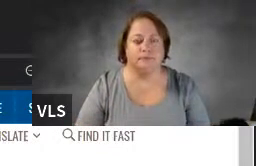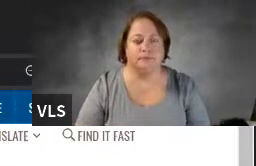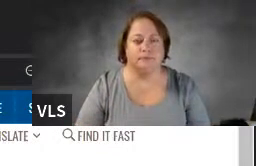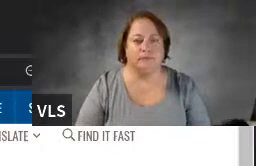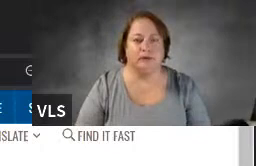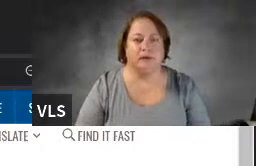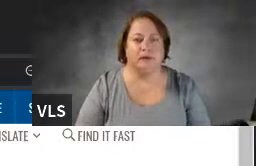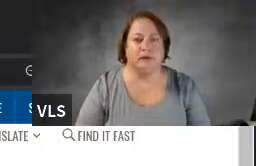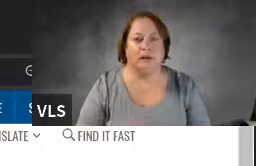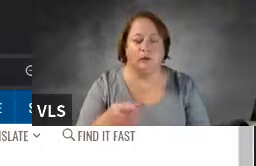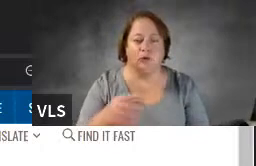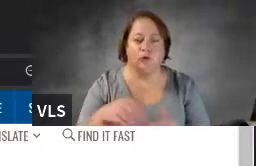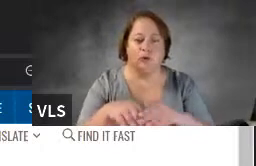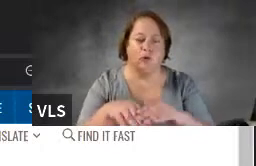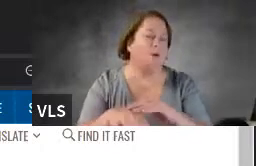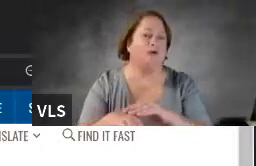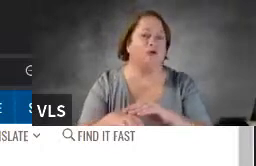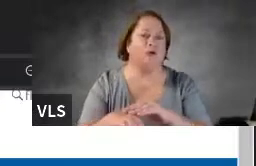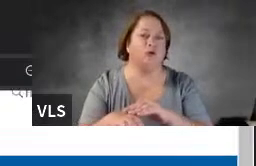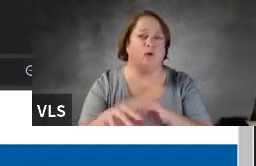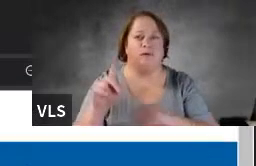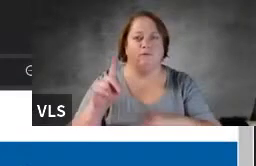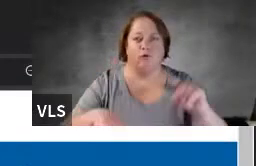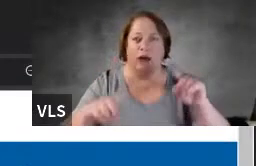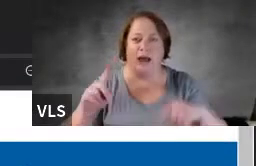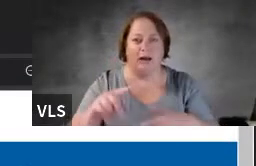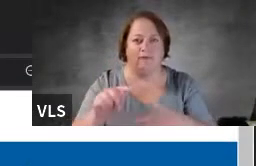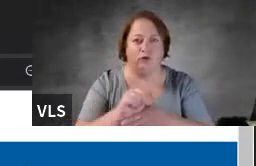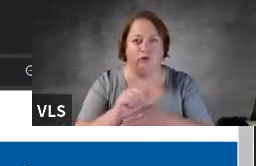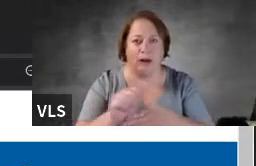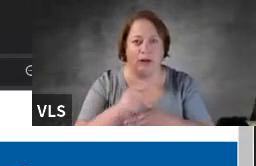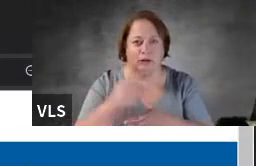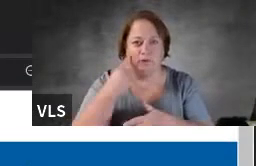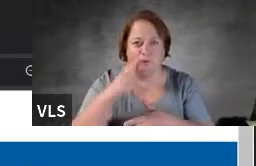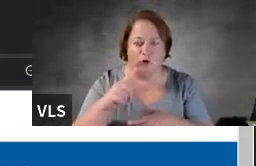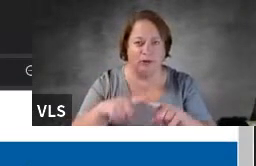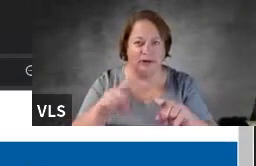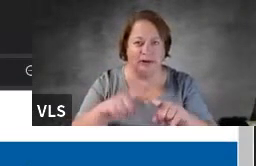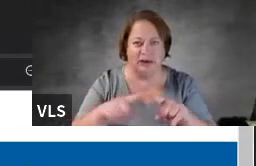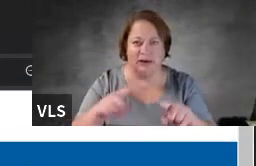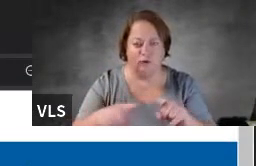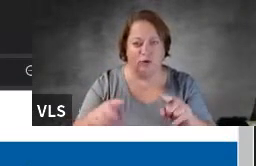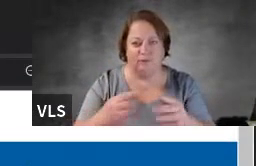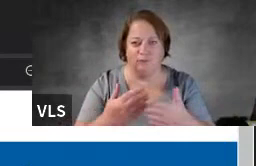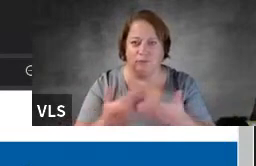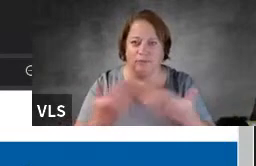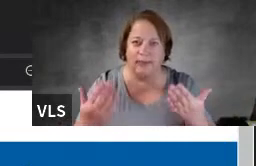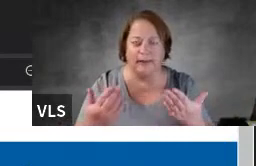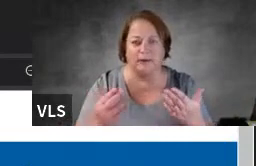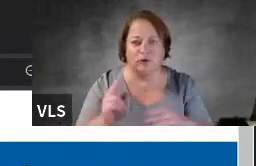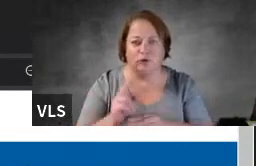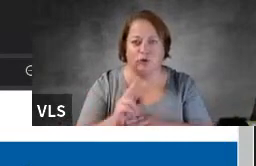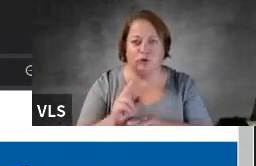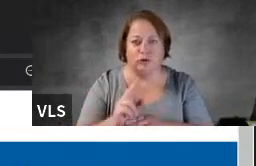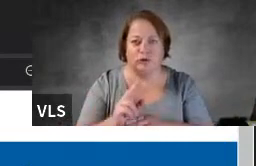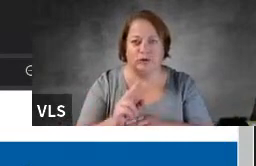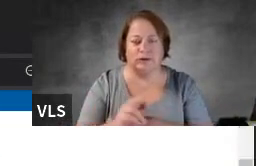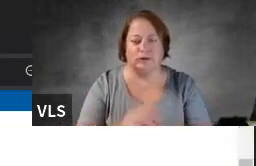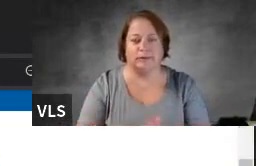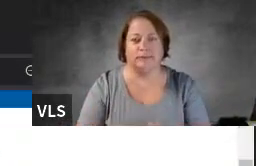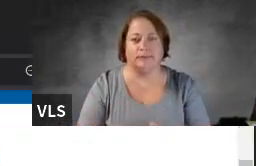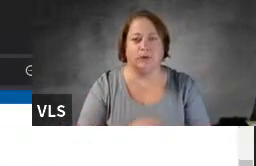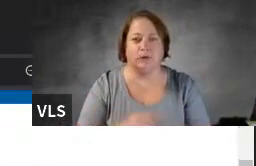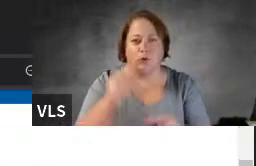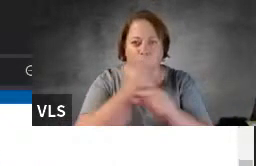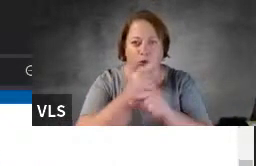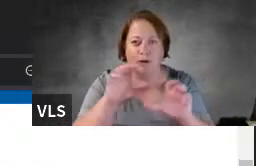This takes you into a variety of trainings for the multiple platforms. Special School District is currently using